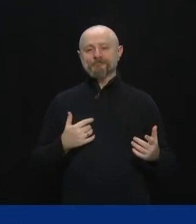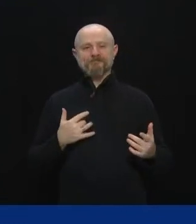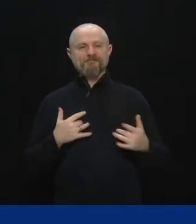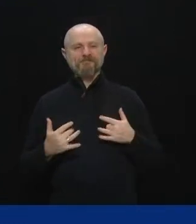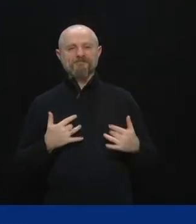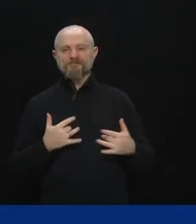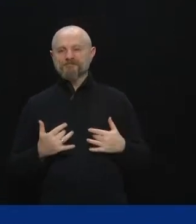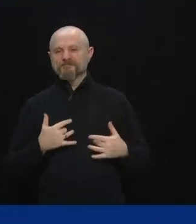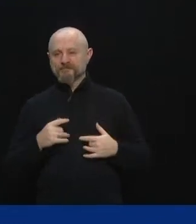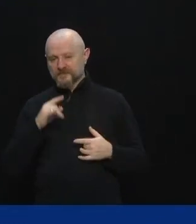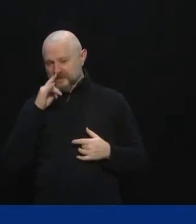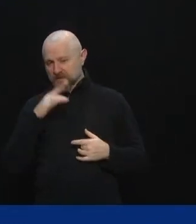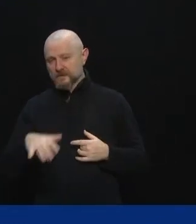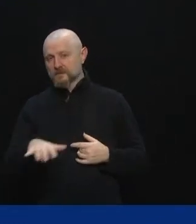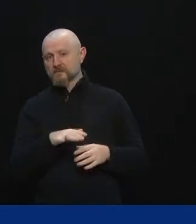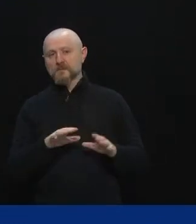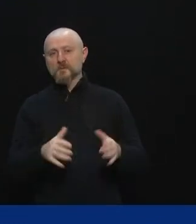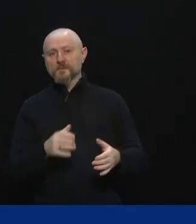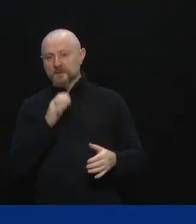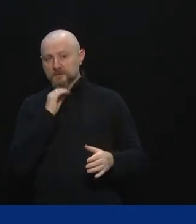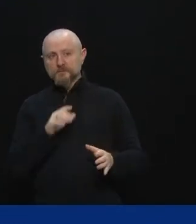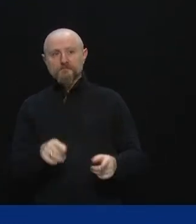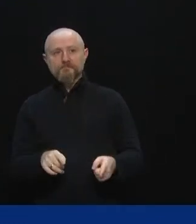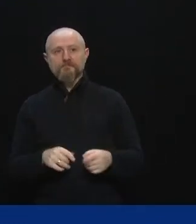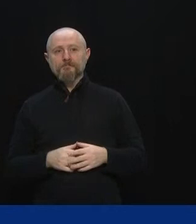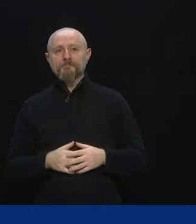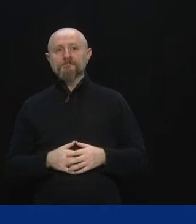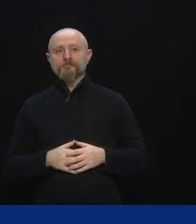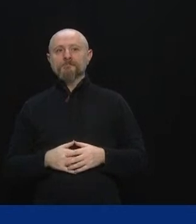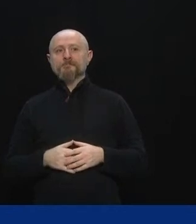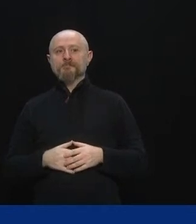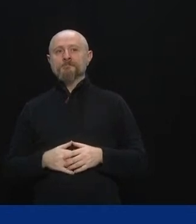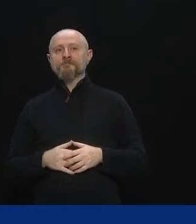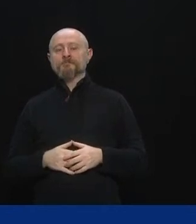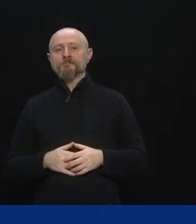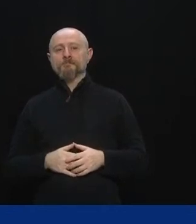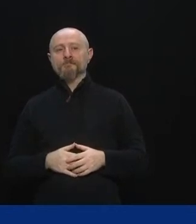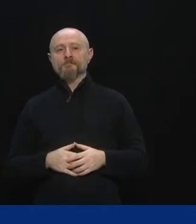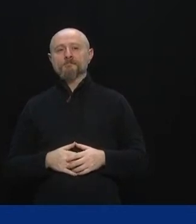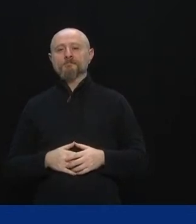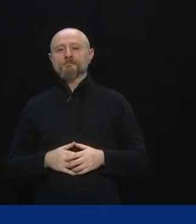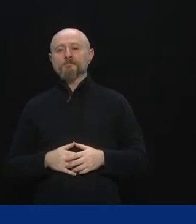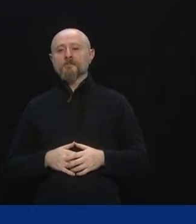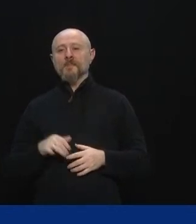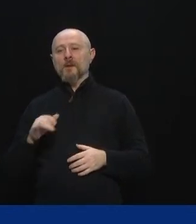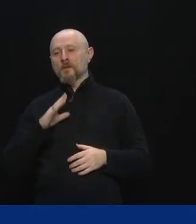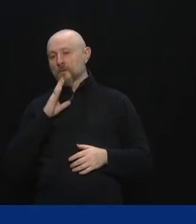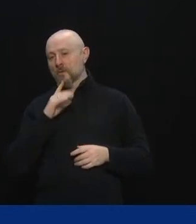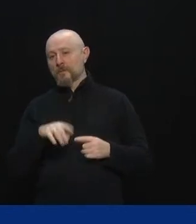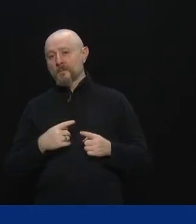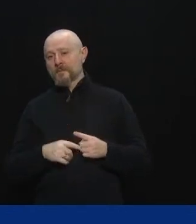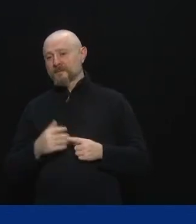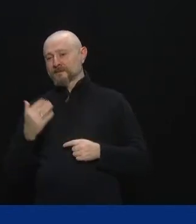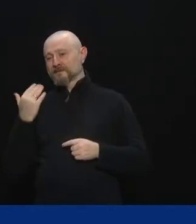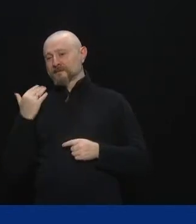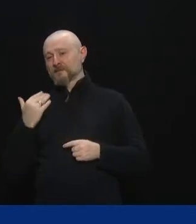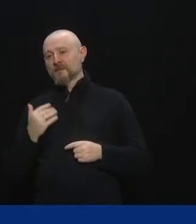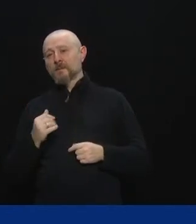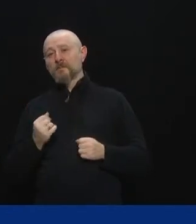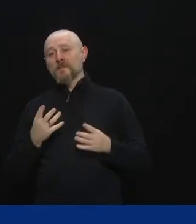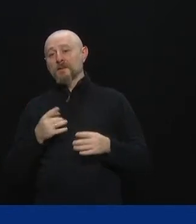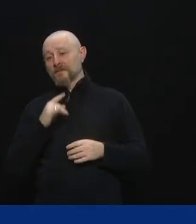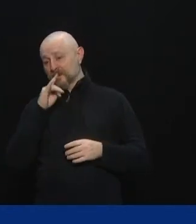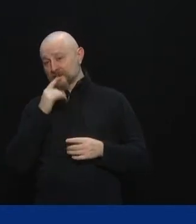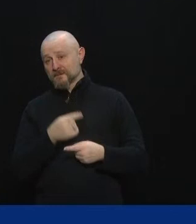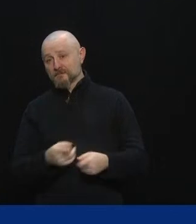children. Just as we've talked about in the earlier part of our discussion this morning, many of these children are